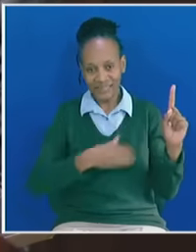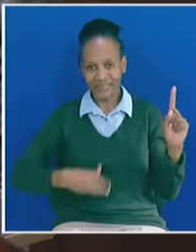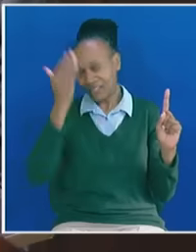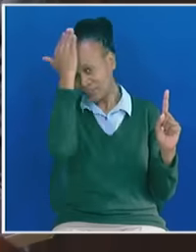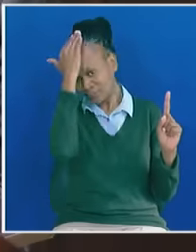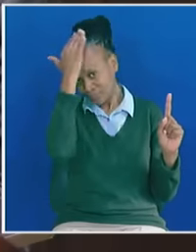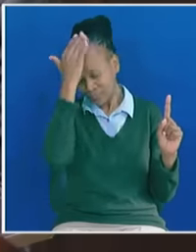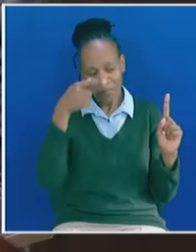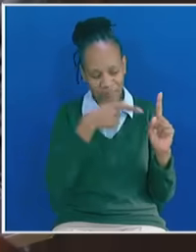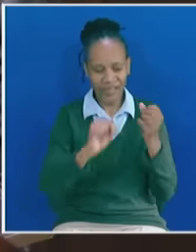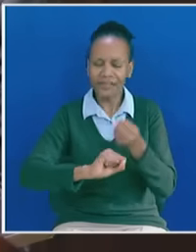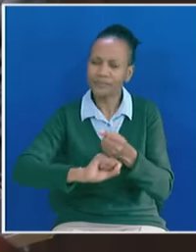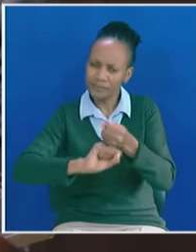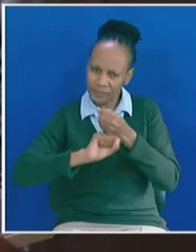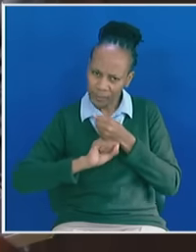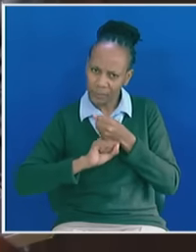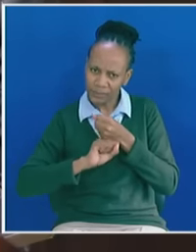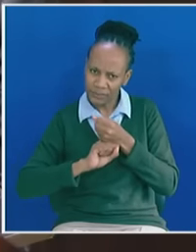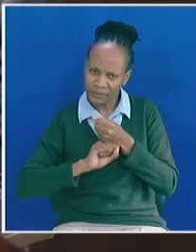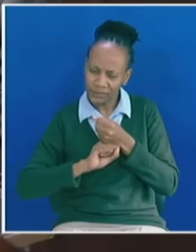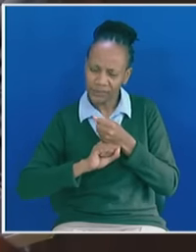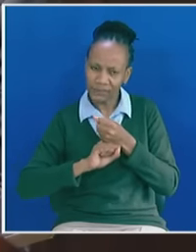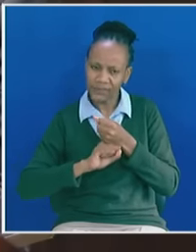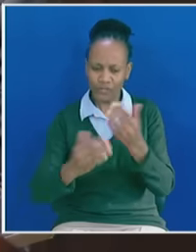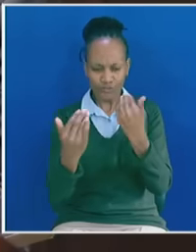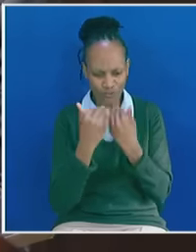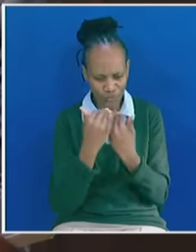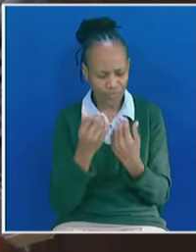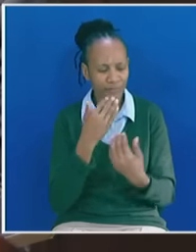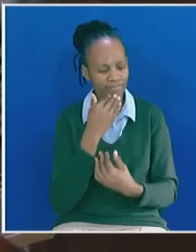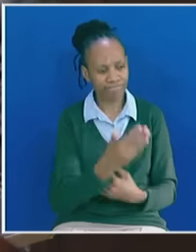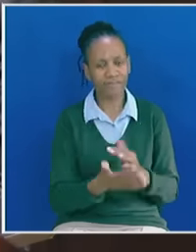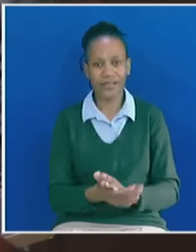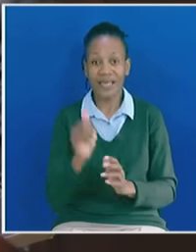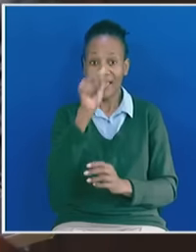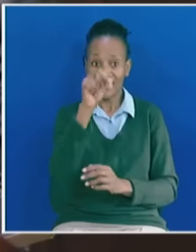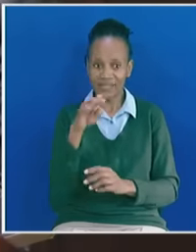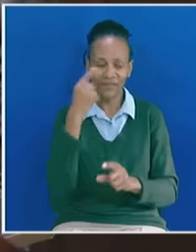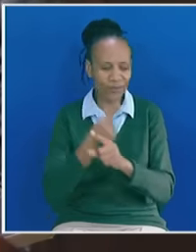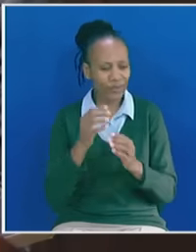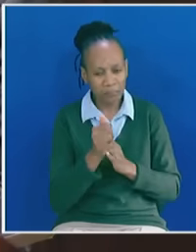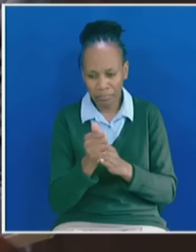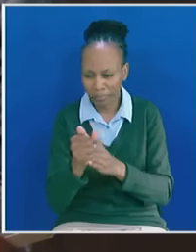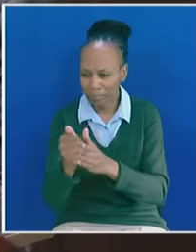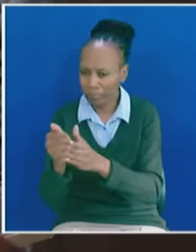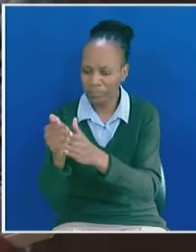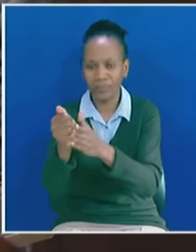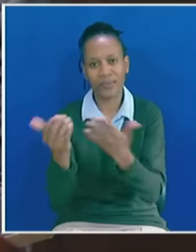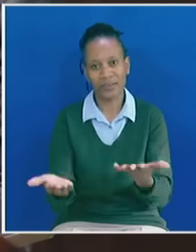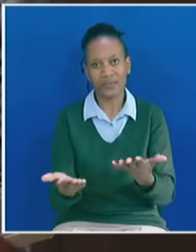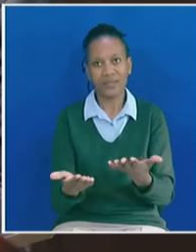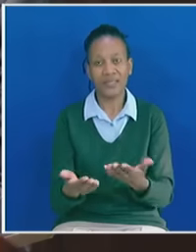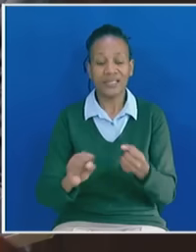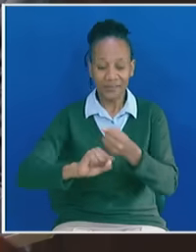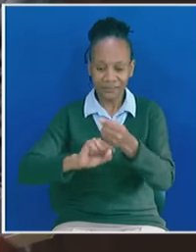for his support and mentorship, the ANC leadership for the continuing guidance as they are here today, and the